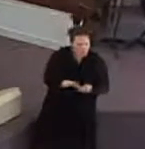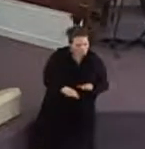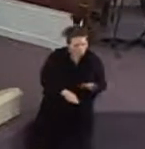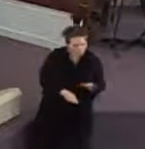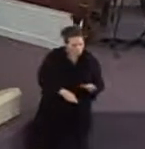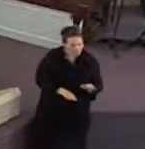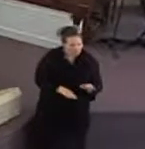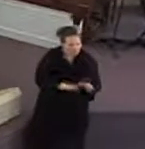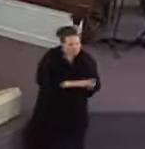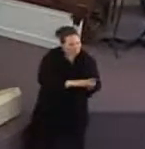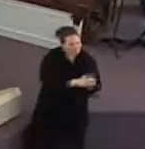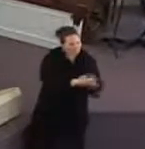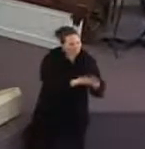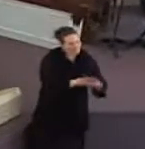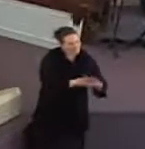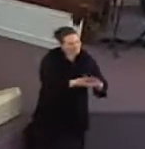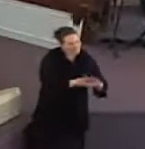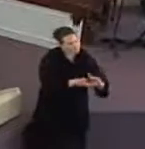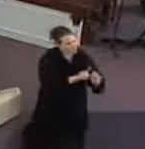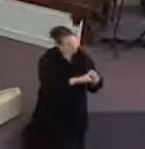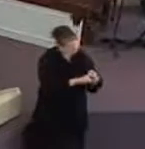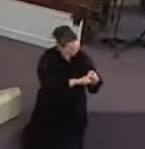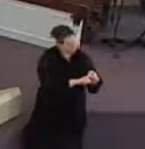they became friends.